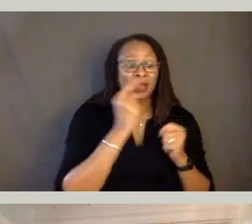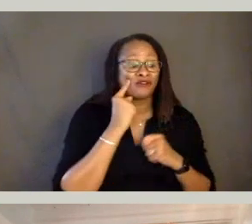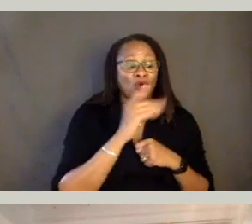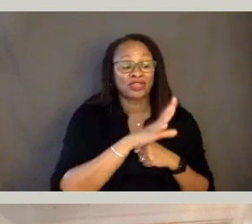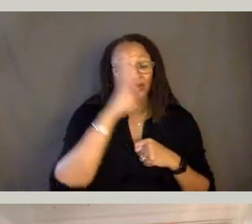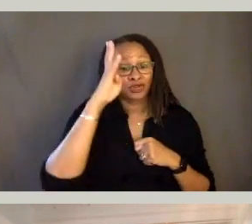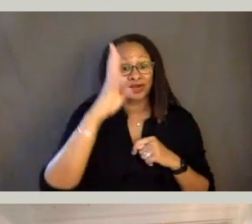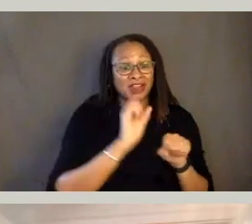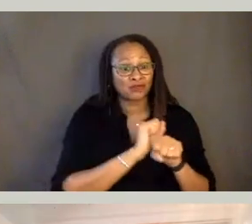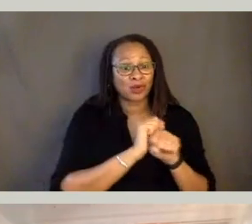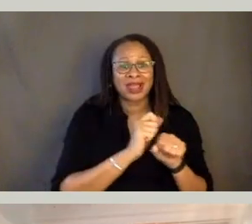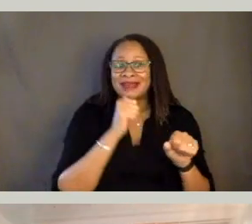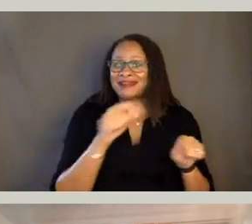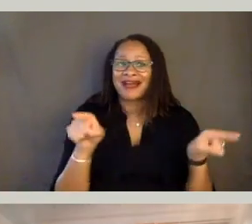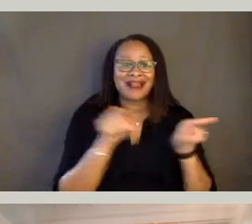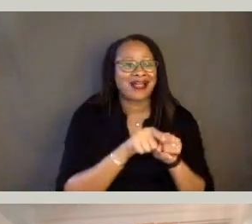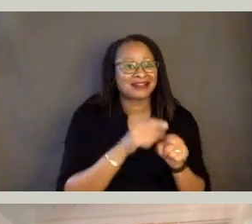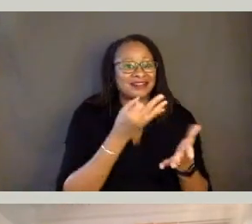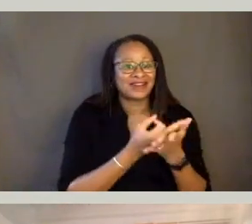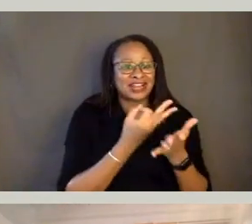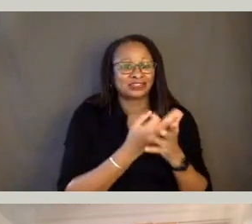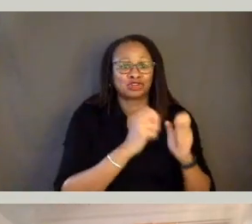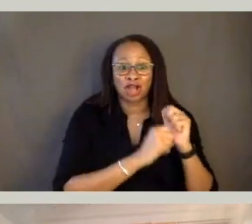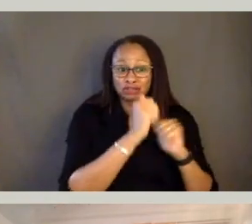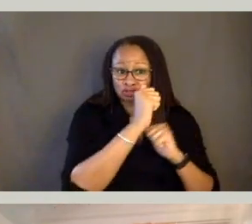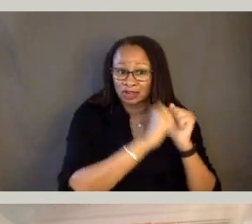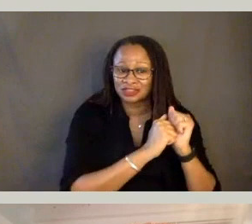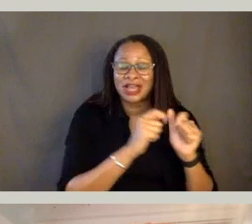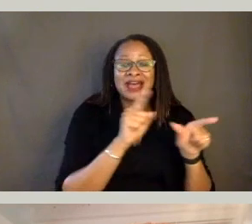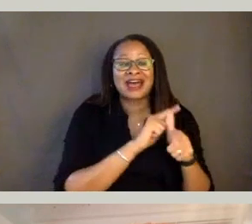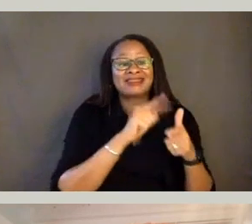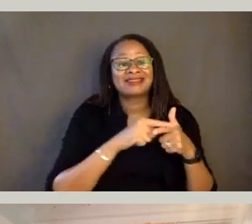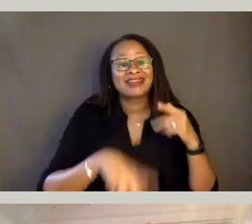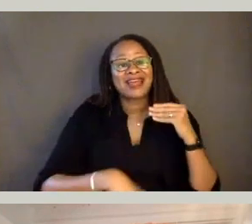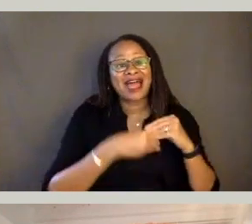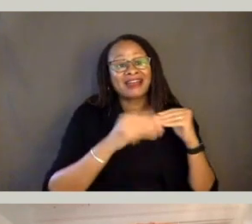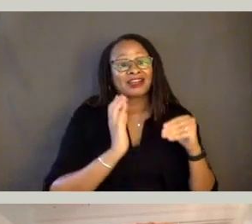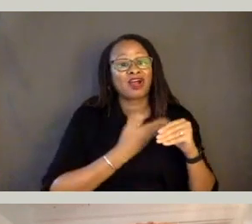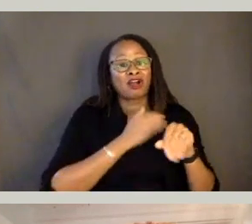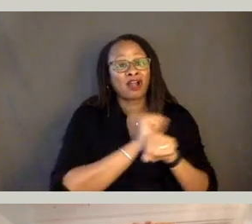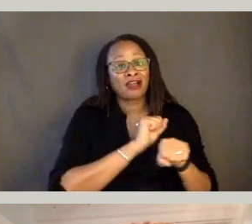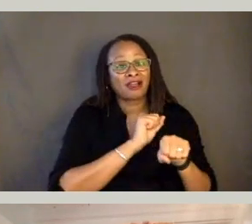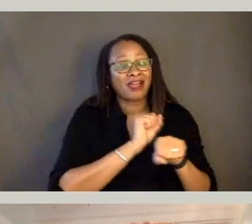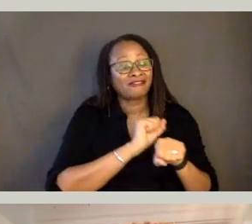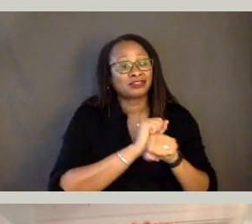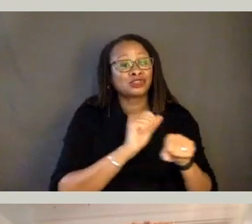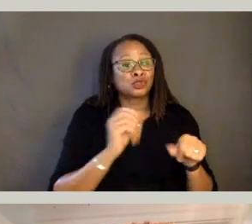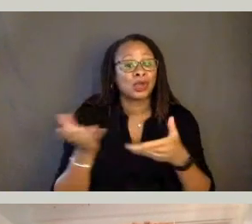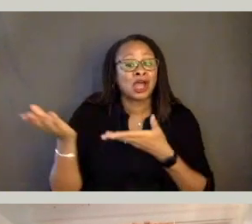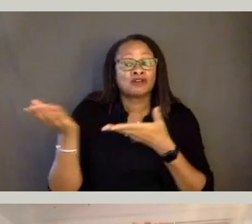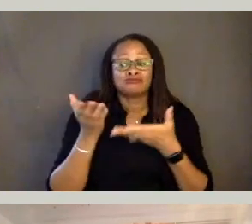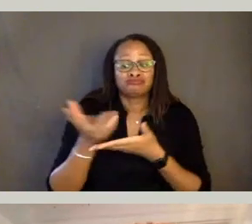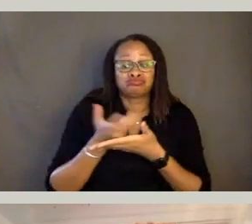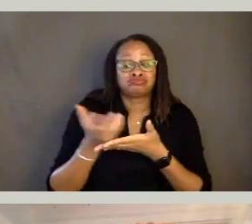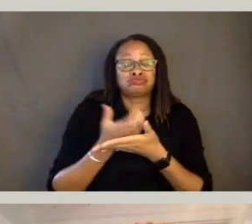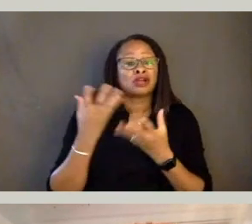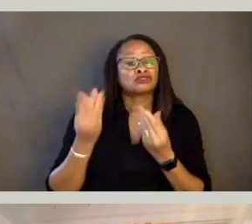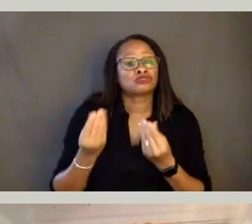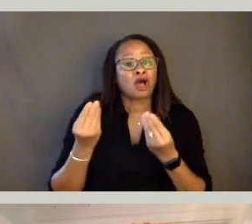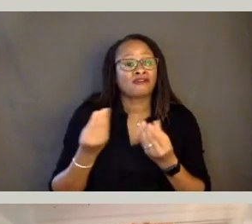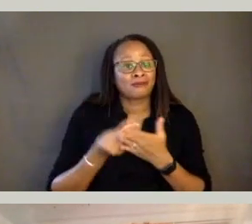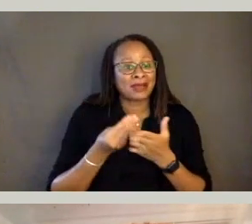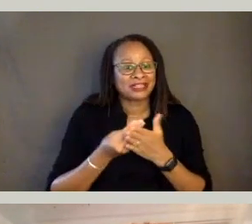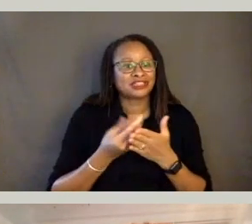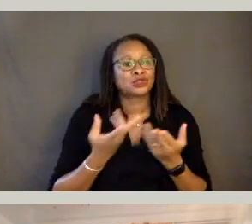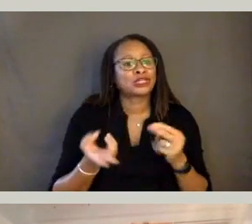not as a financial construct. And then hopefully adding in our effort to raise soft money increases that net profit participation.